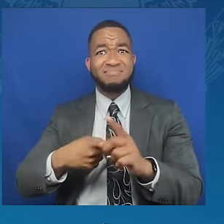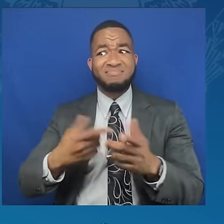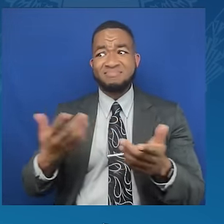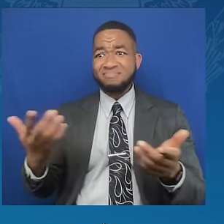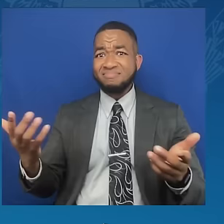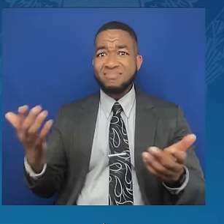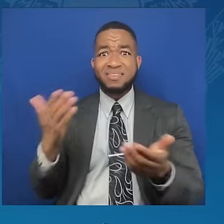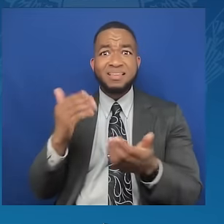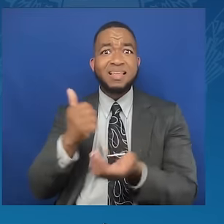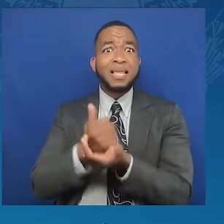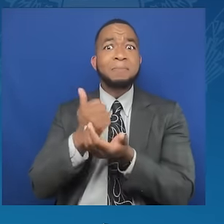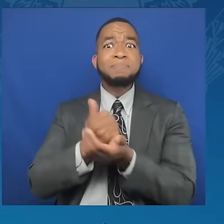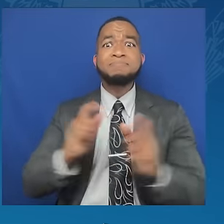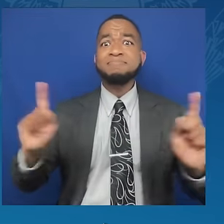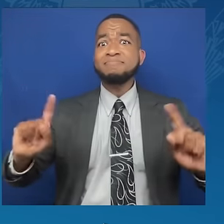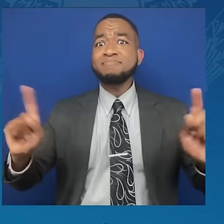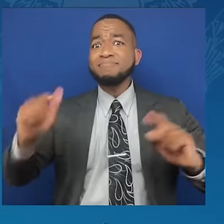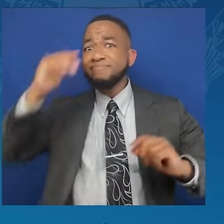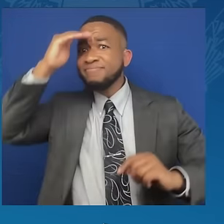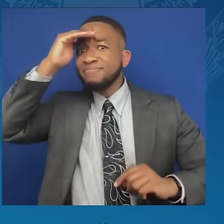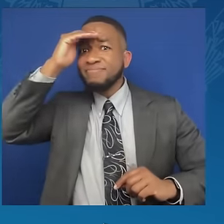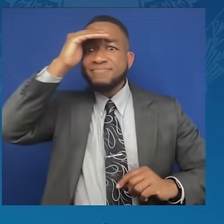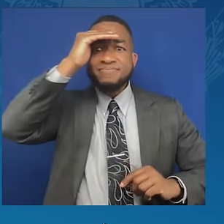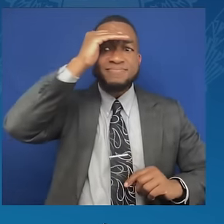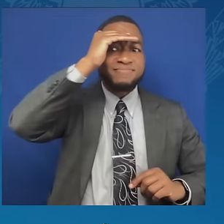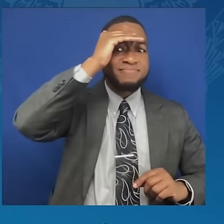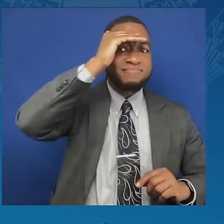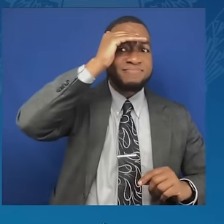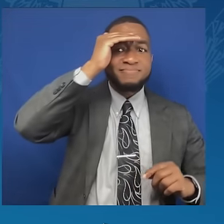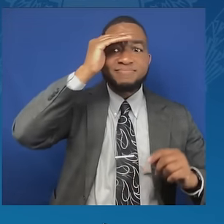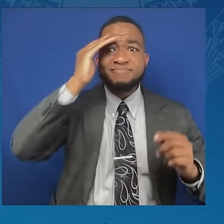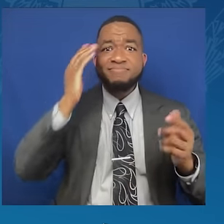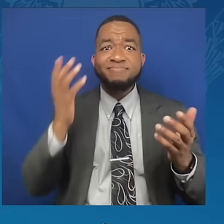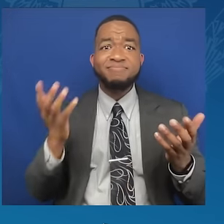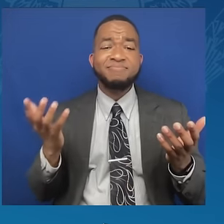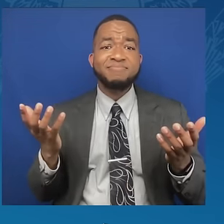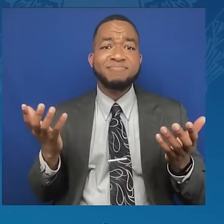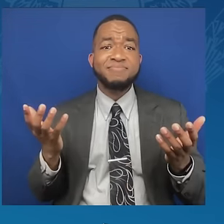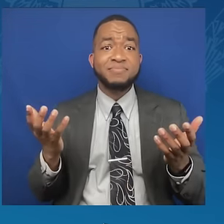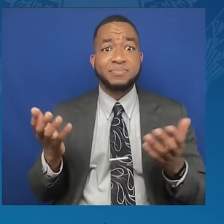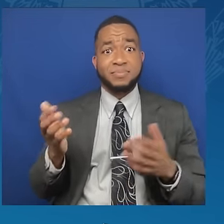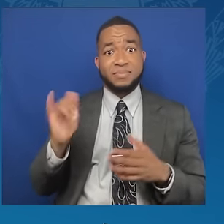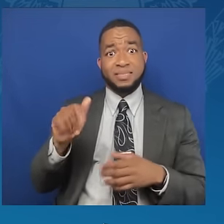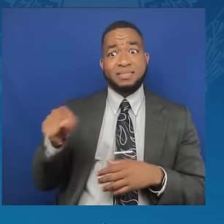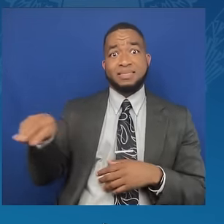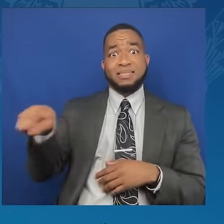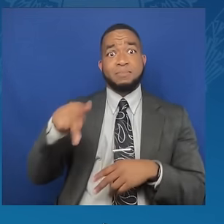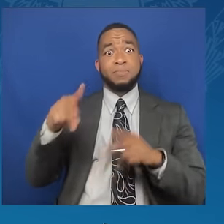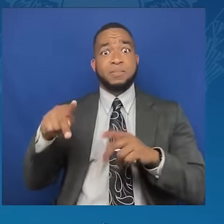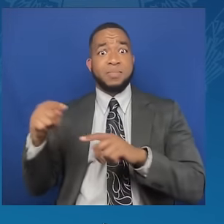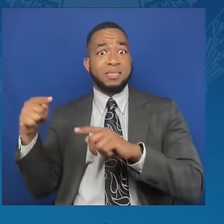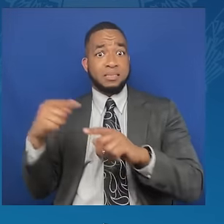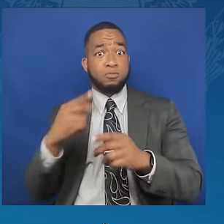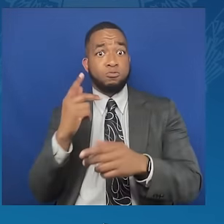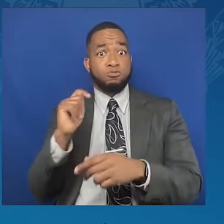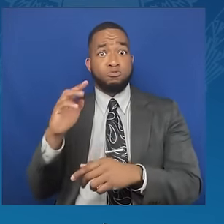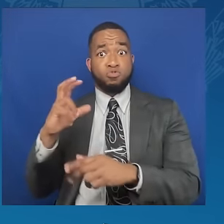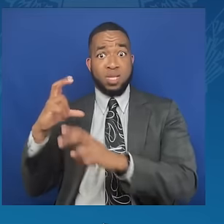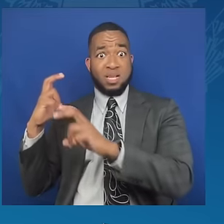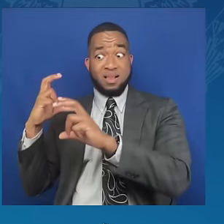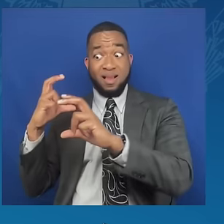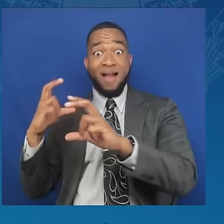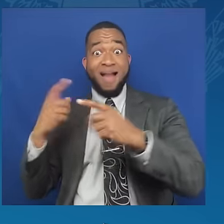And they were met with gunfire and chaos. Our hearts